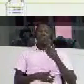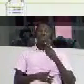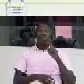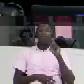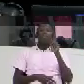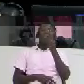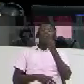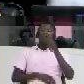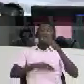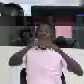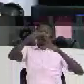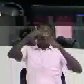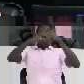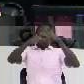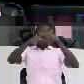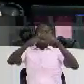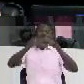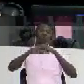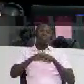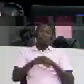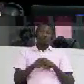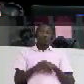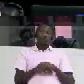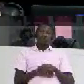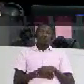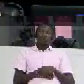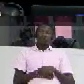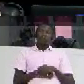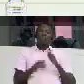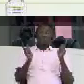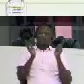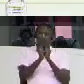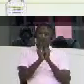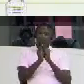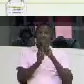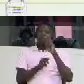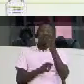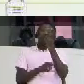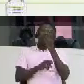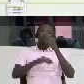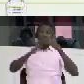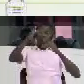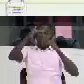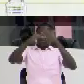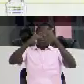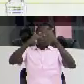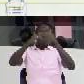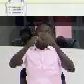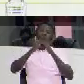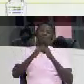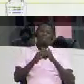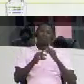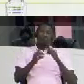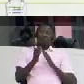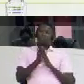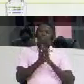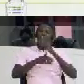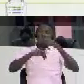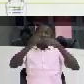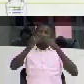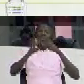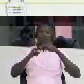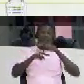floor. When they left from the first floor, ma meet up ak ñoom second floor. I met up with them at the second floor. ñu continuer ñu dem round